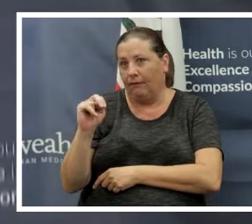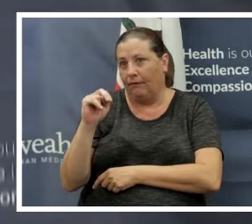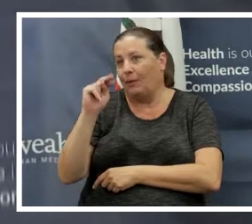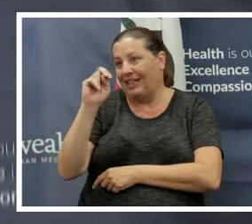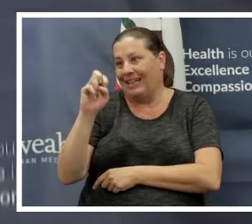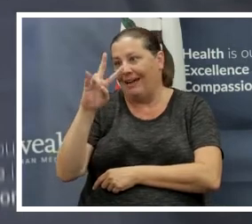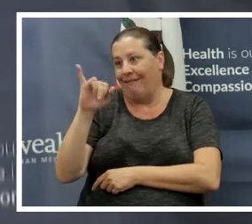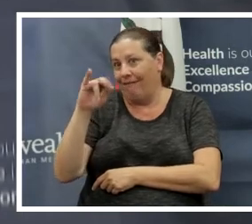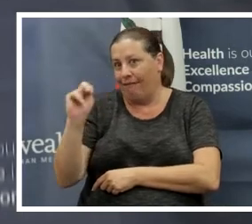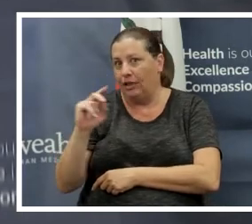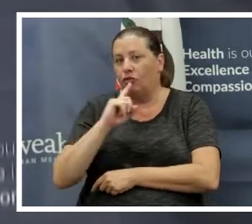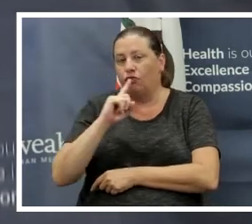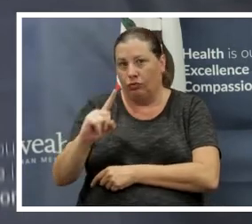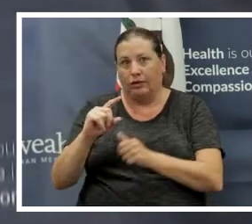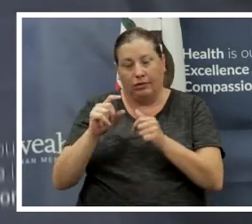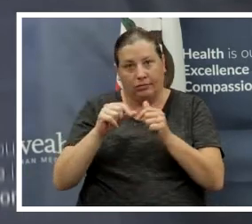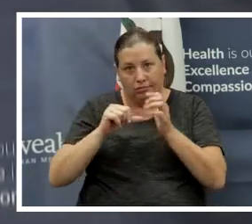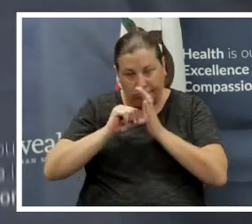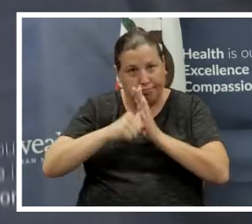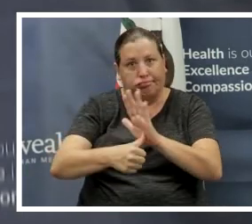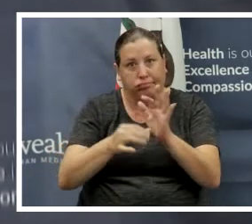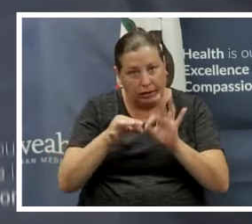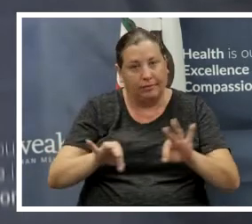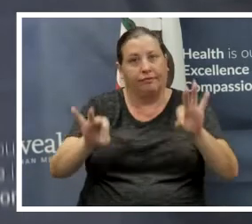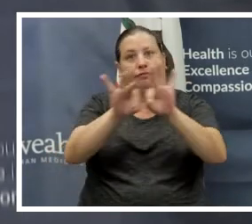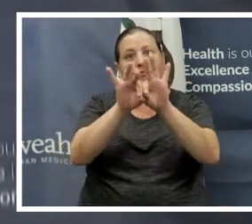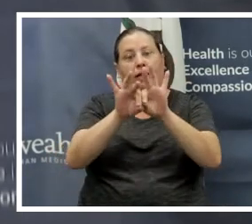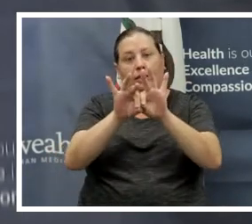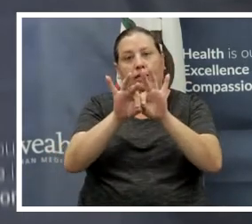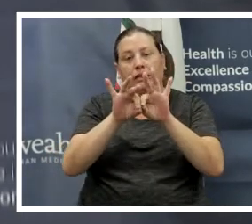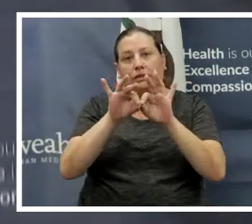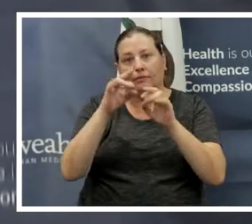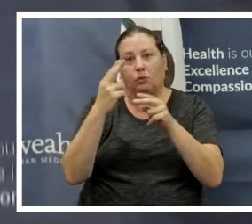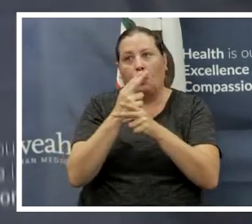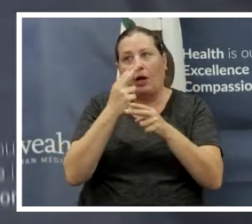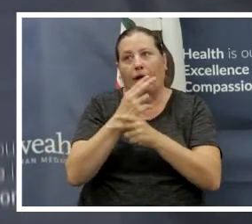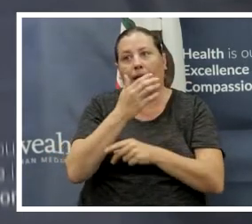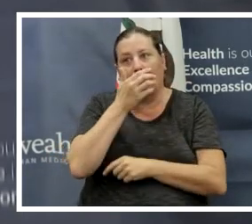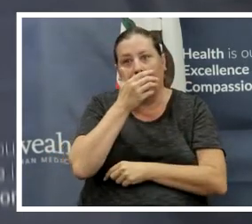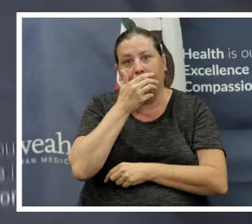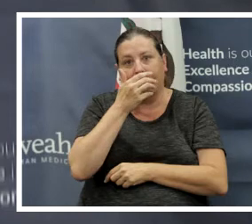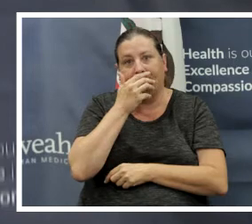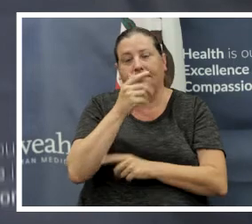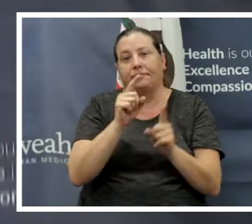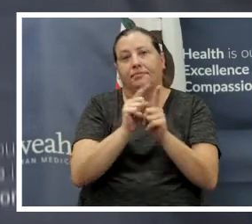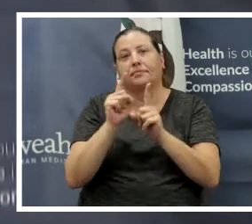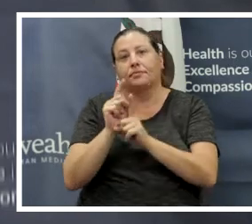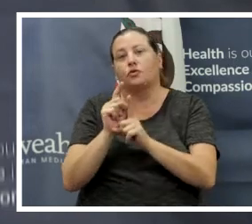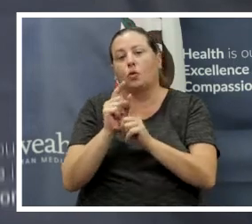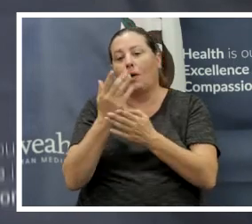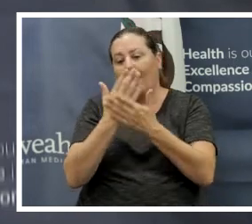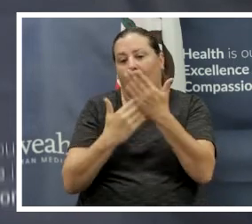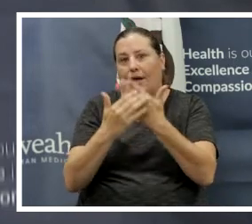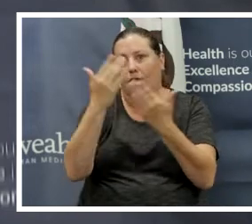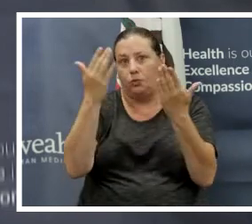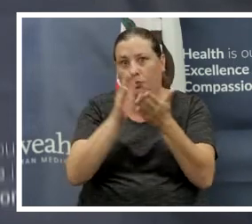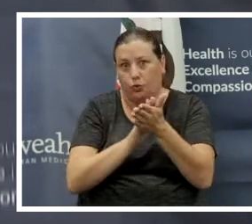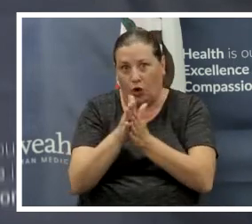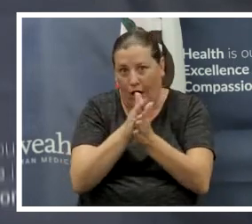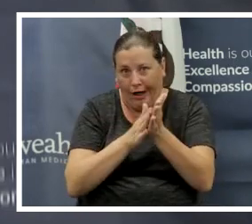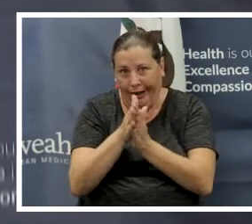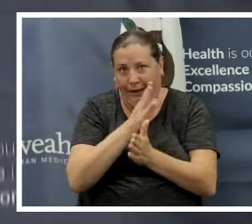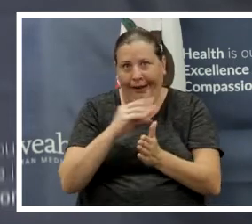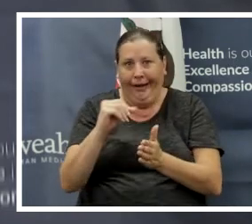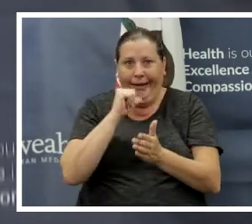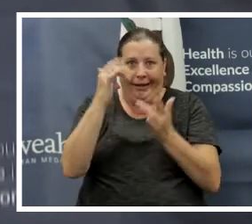the importance and the effectiveness of wearing masks, but also hand washing and not touching your face. But those other